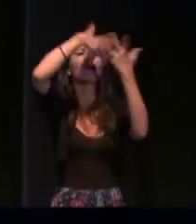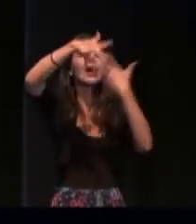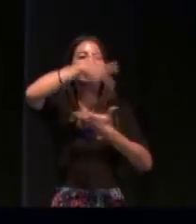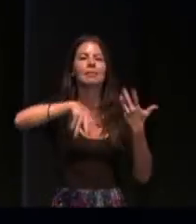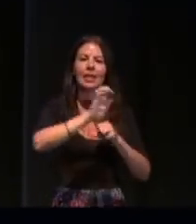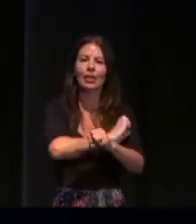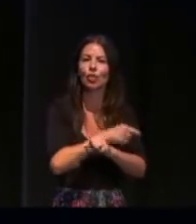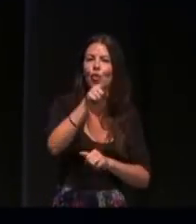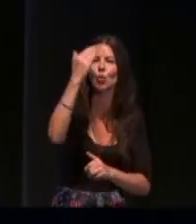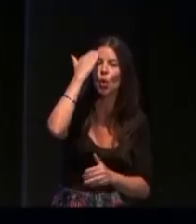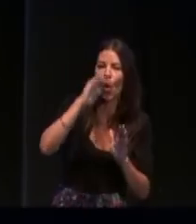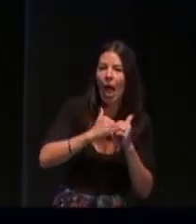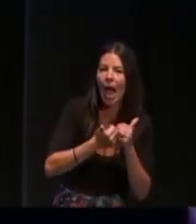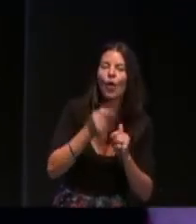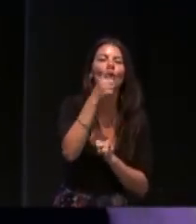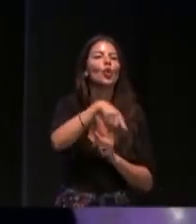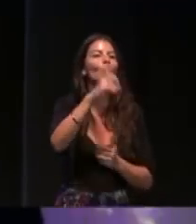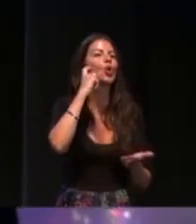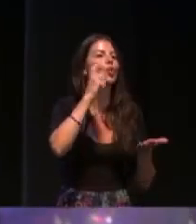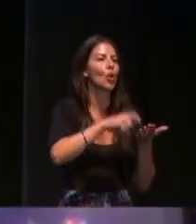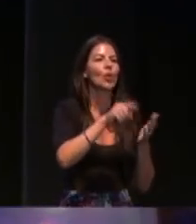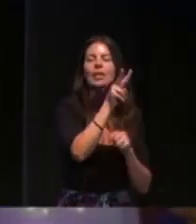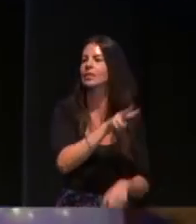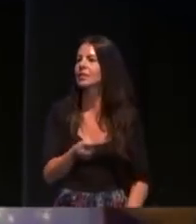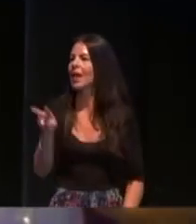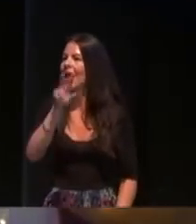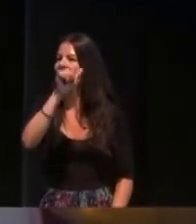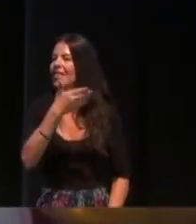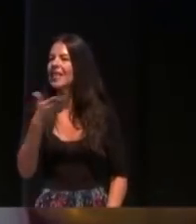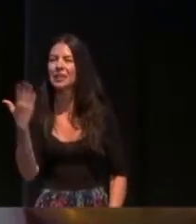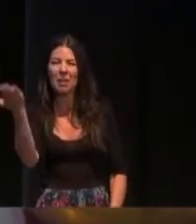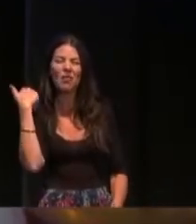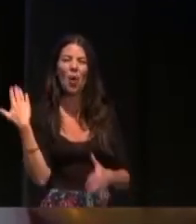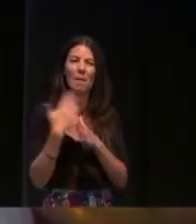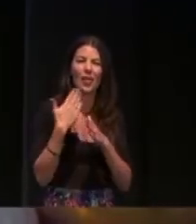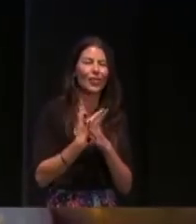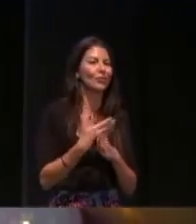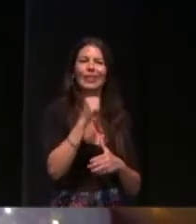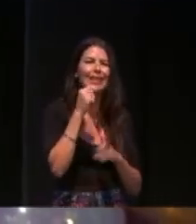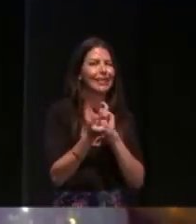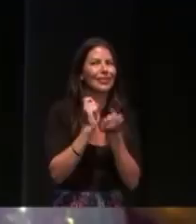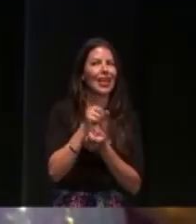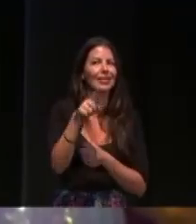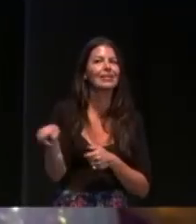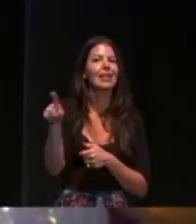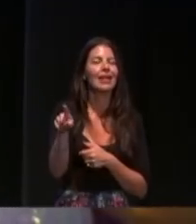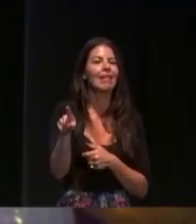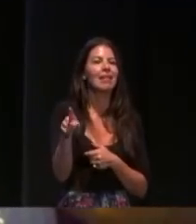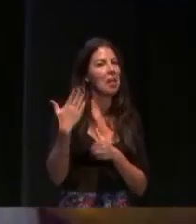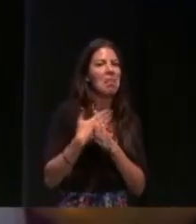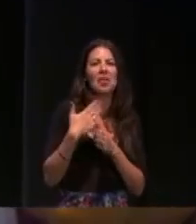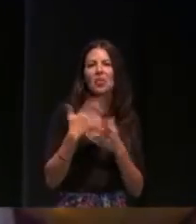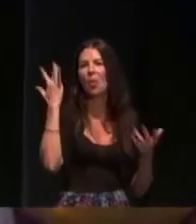holding more cosmic energy because you'll notice that things that used to bother you, they didn't change necessarily. They just don't bother